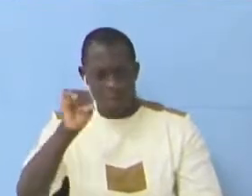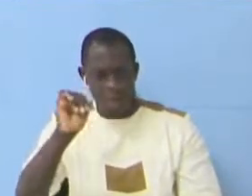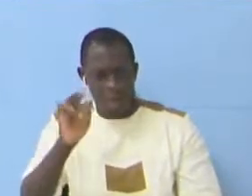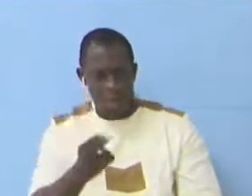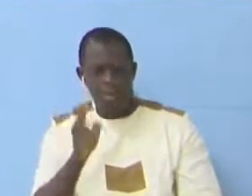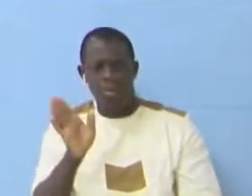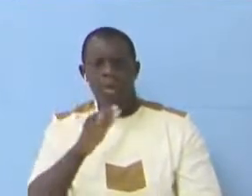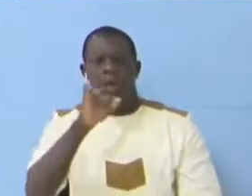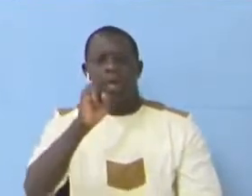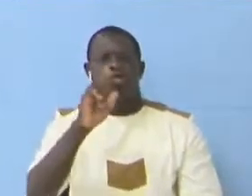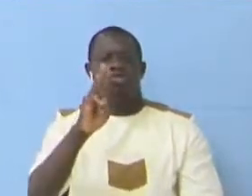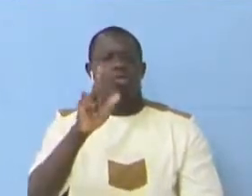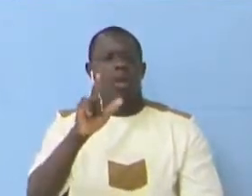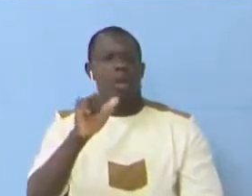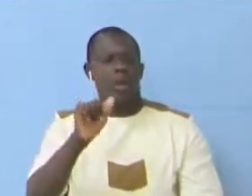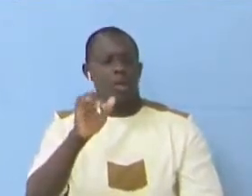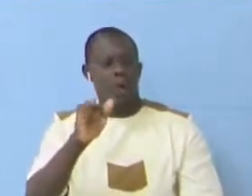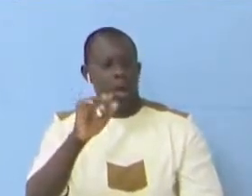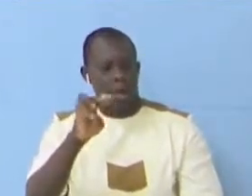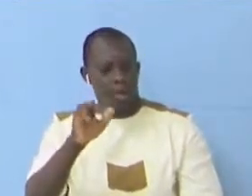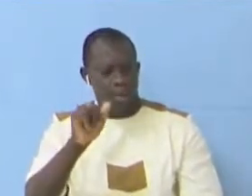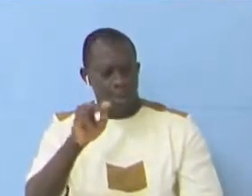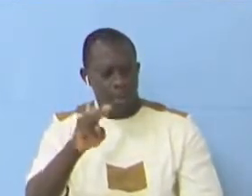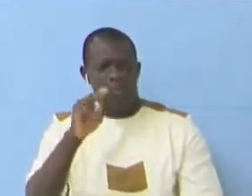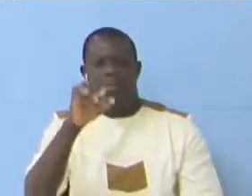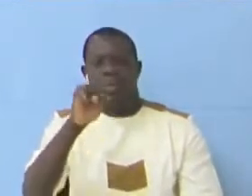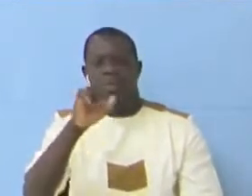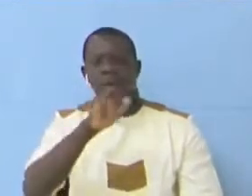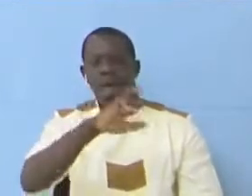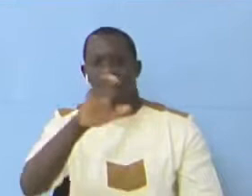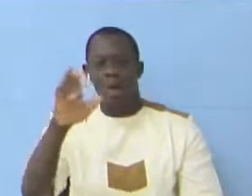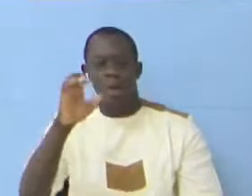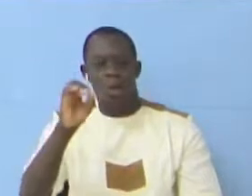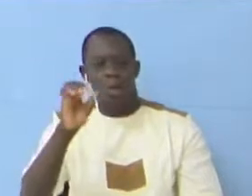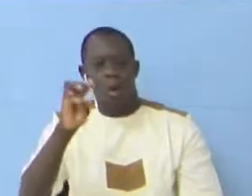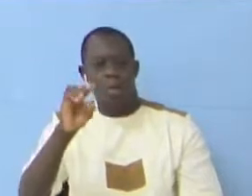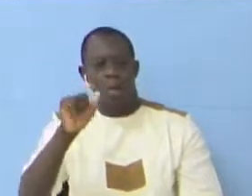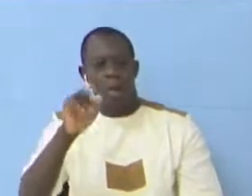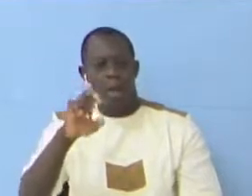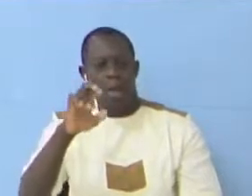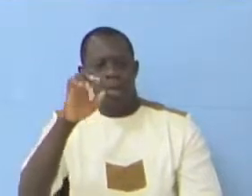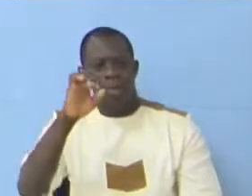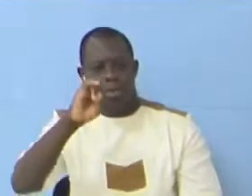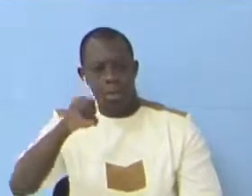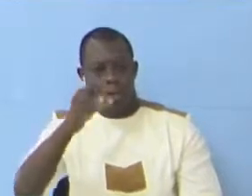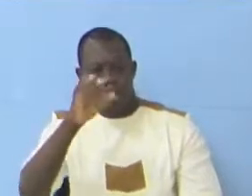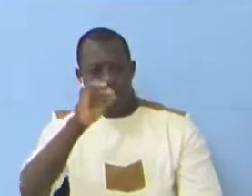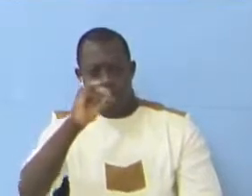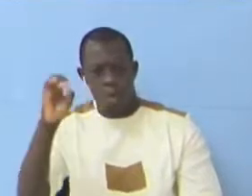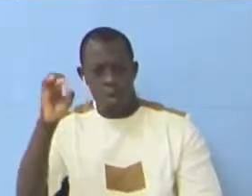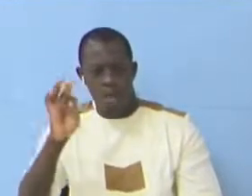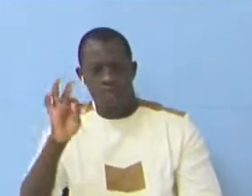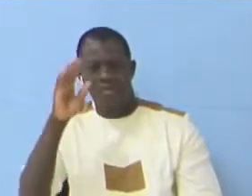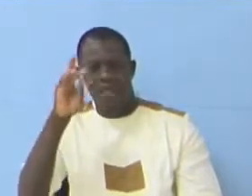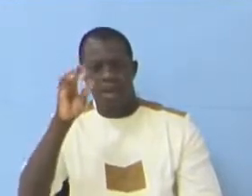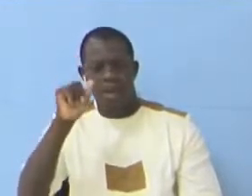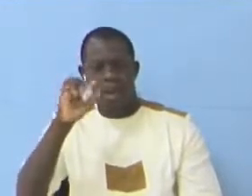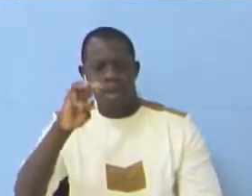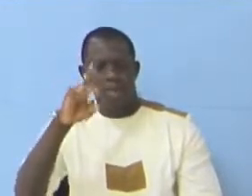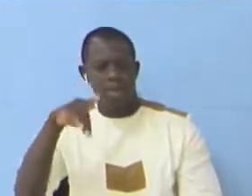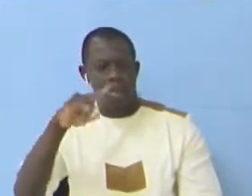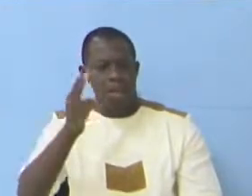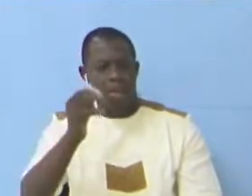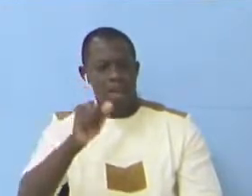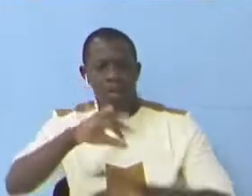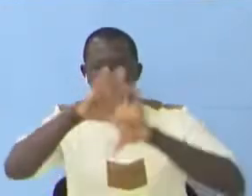Suleiman Sarr, Suleiman Sarr. Omar Diouf Damfa, Omar Diouf Damfa. they were all tortured very badly. ñoom ñëpp mitital gu